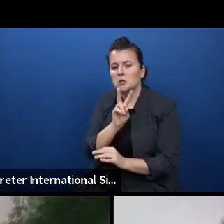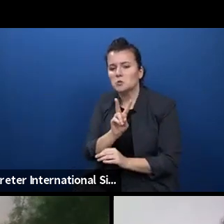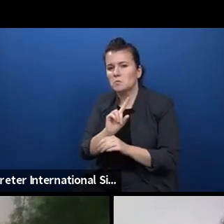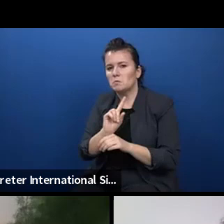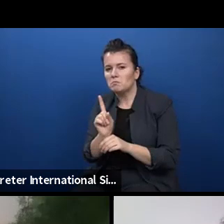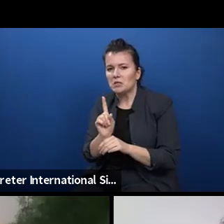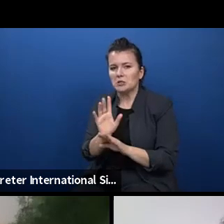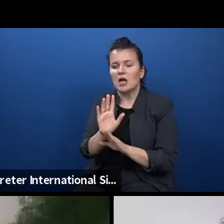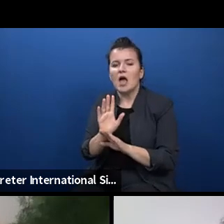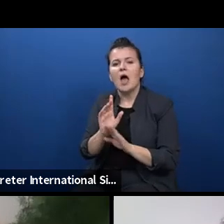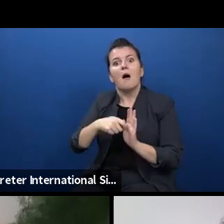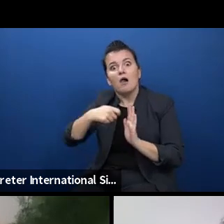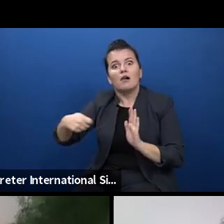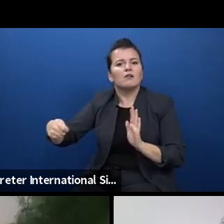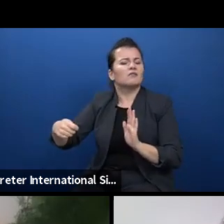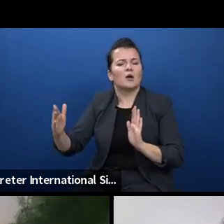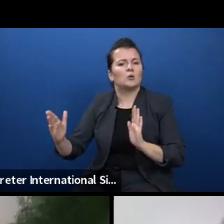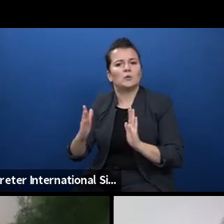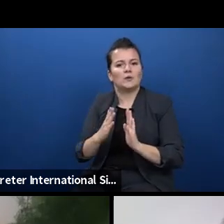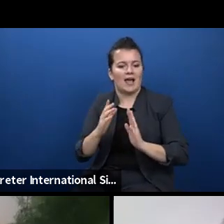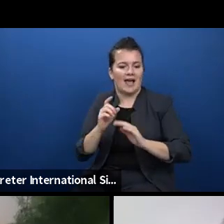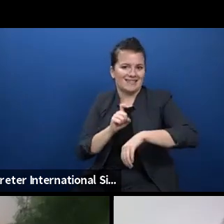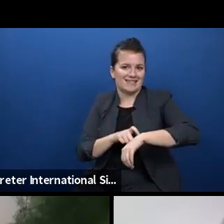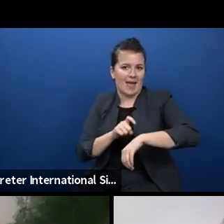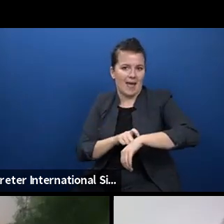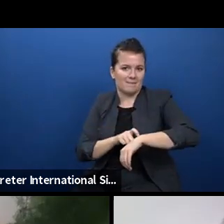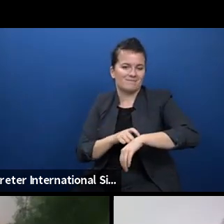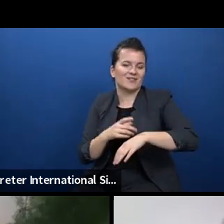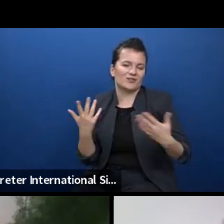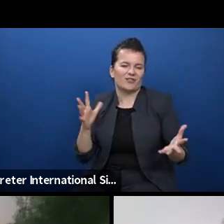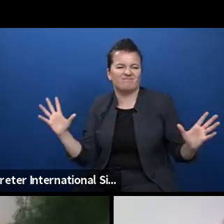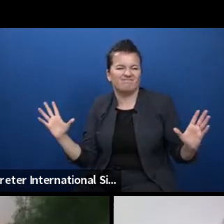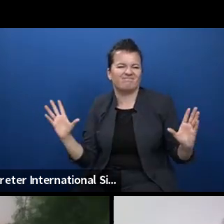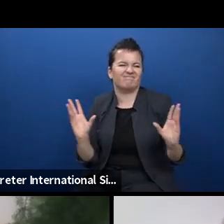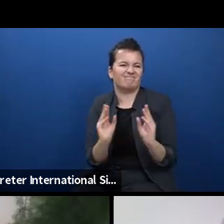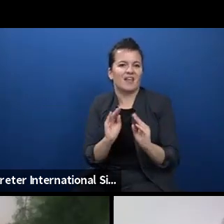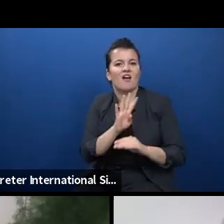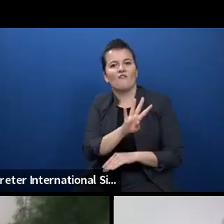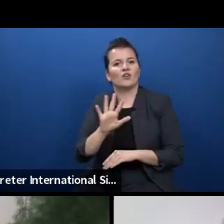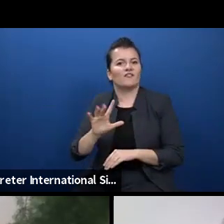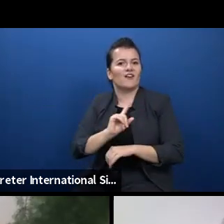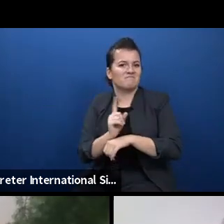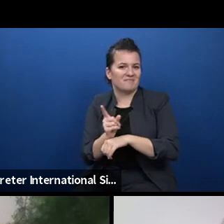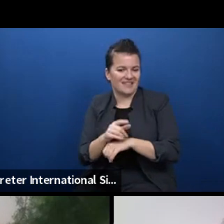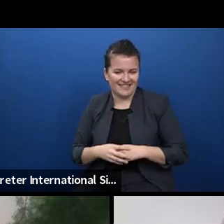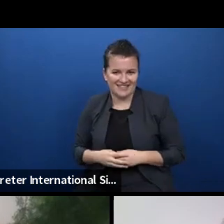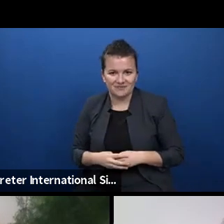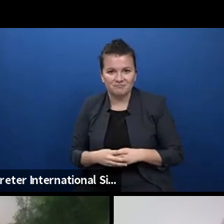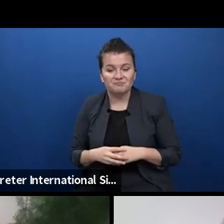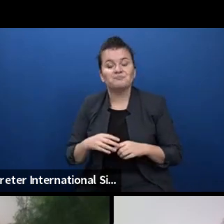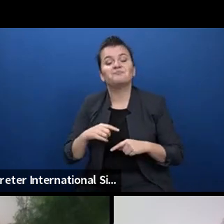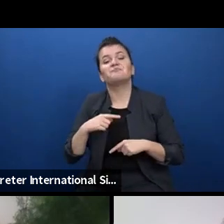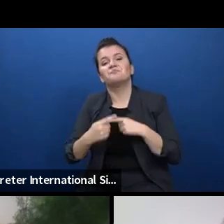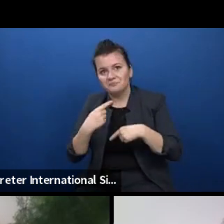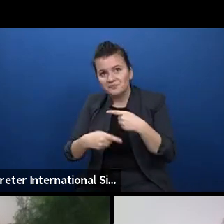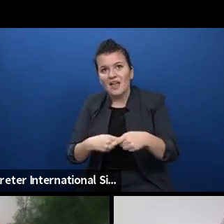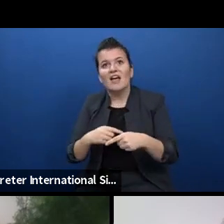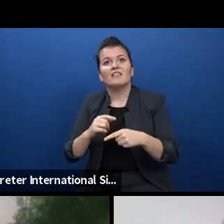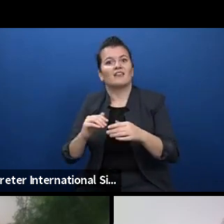between the three of our speakers at the second phase of our session.